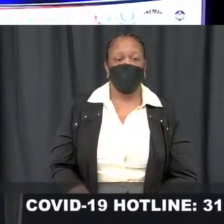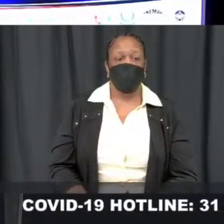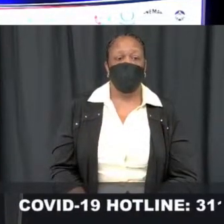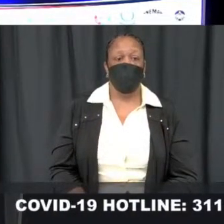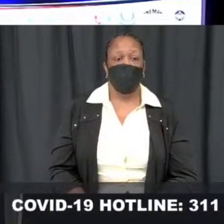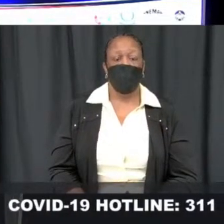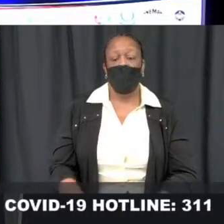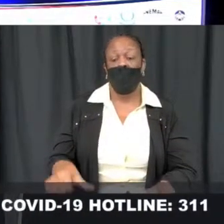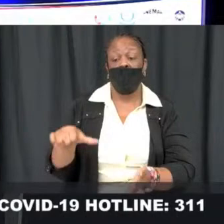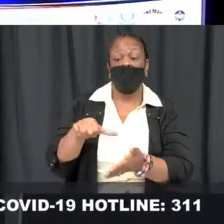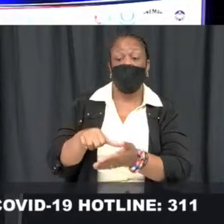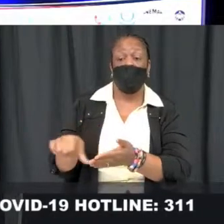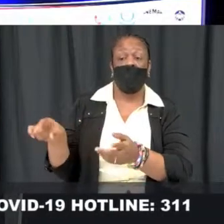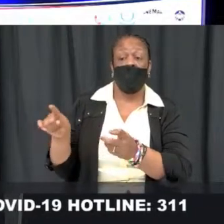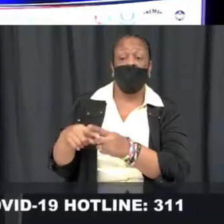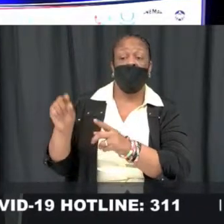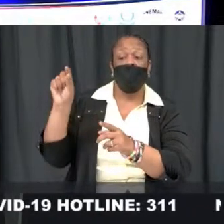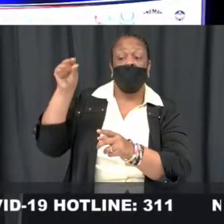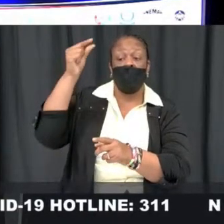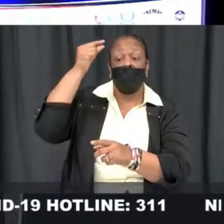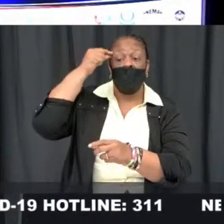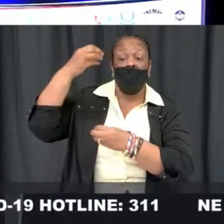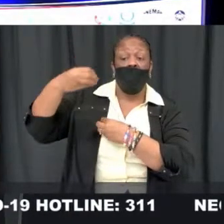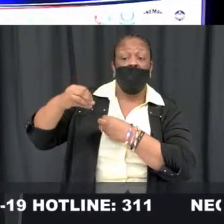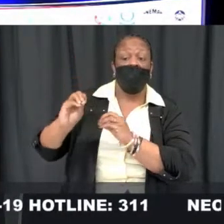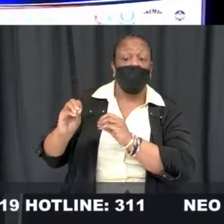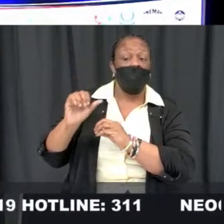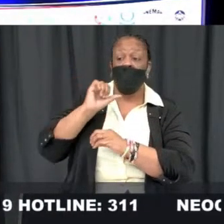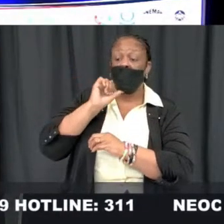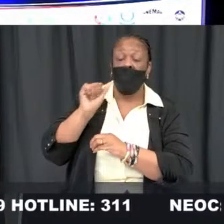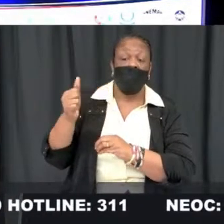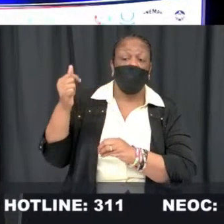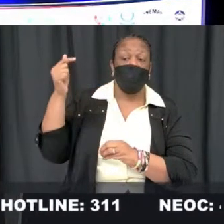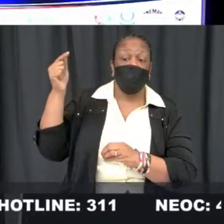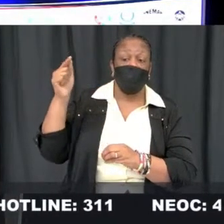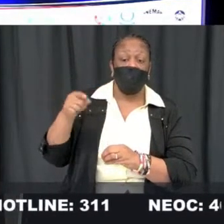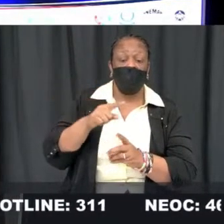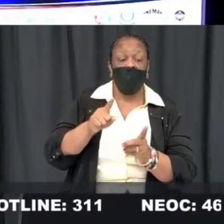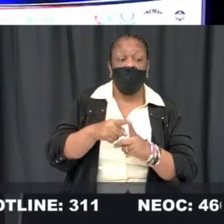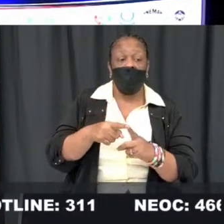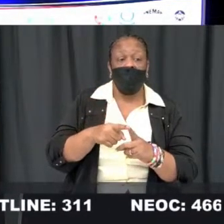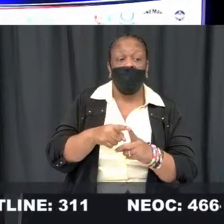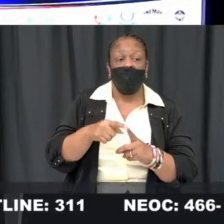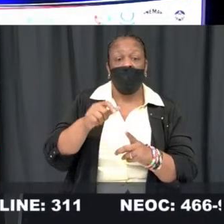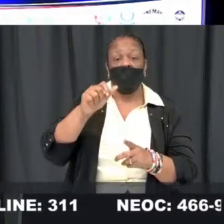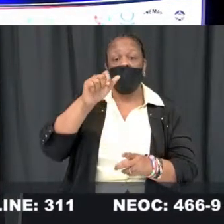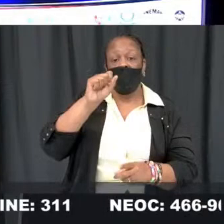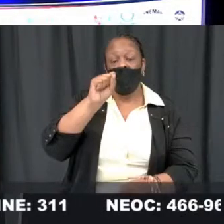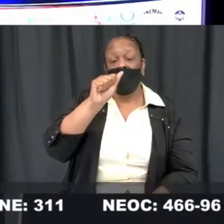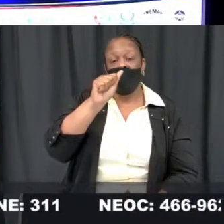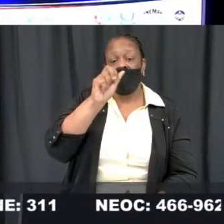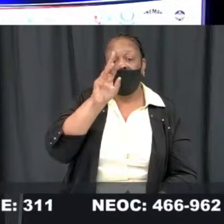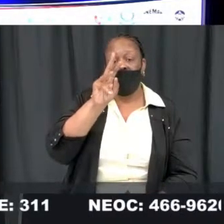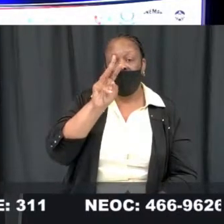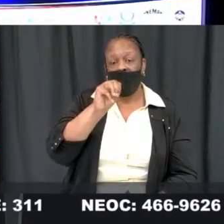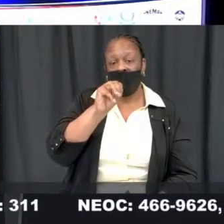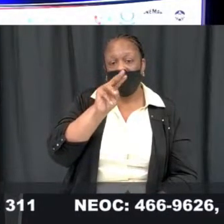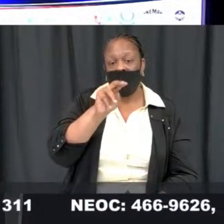Monies are paid into the Treasury that is collected, and then that is what is used to pay OTI